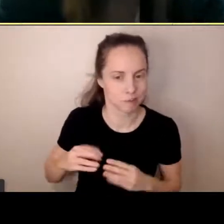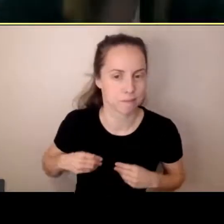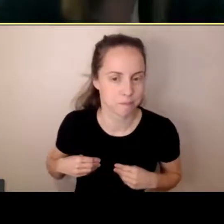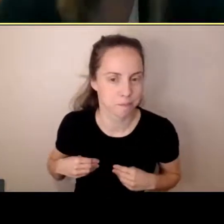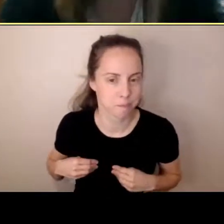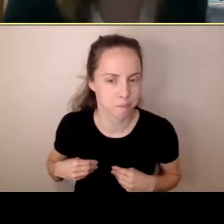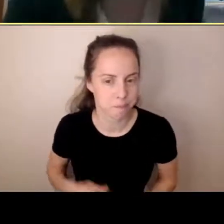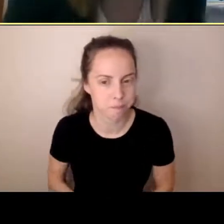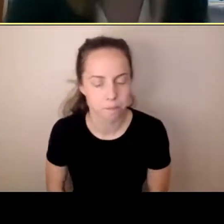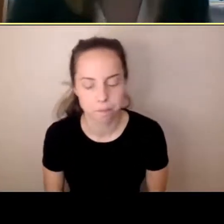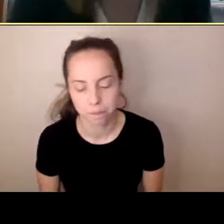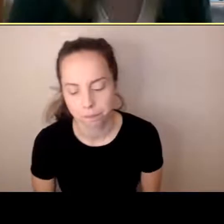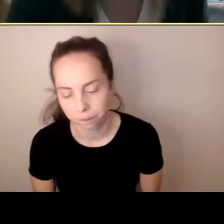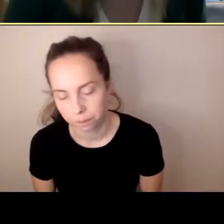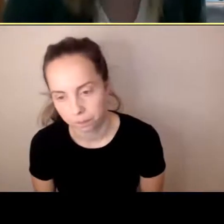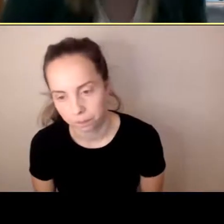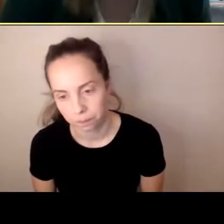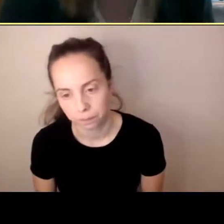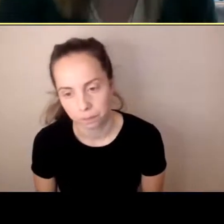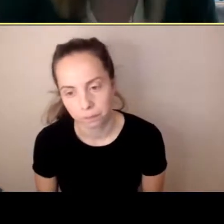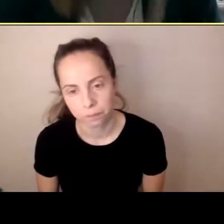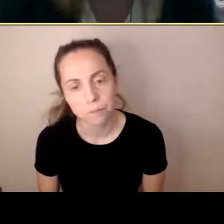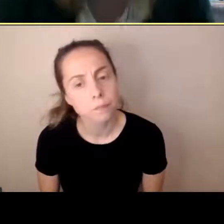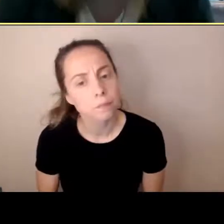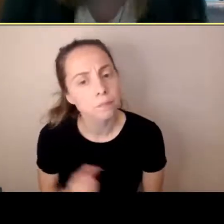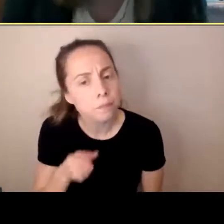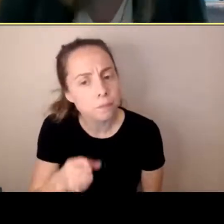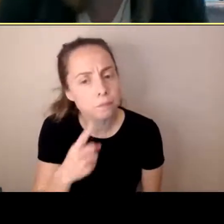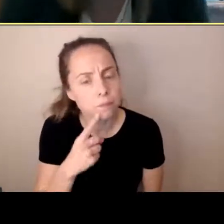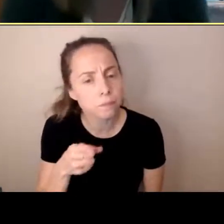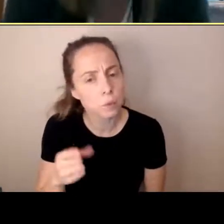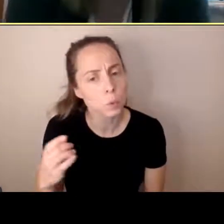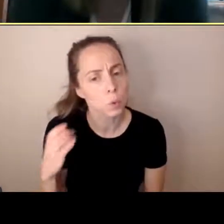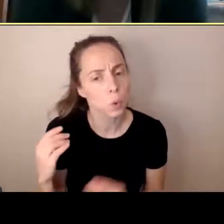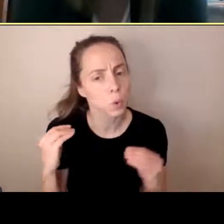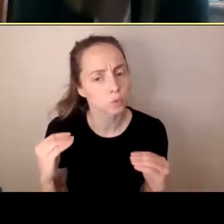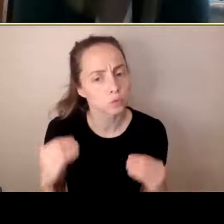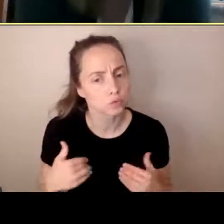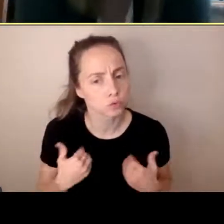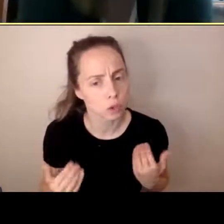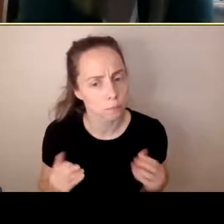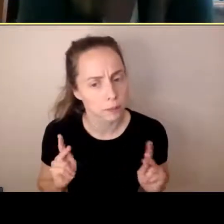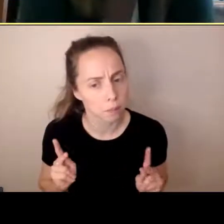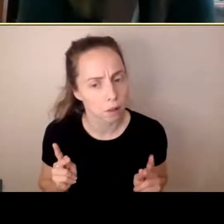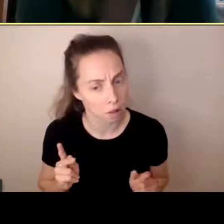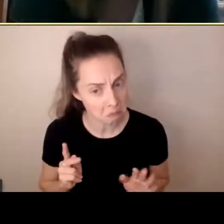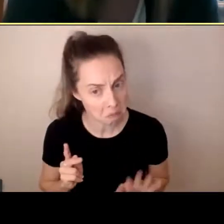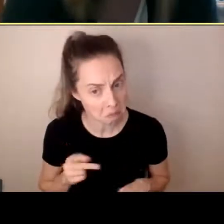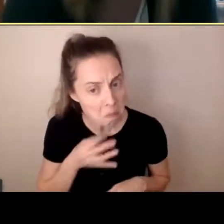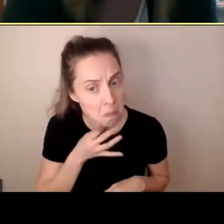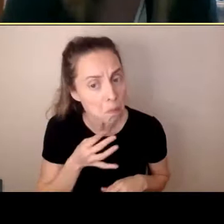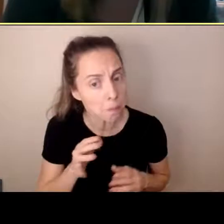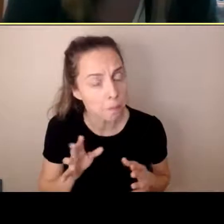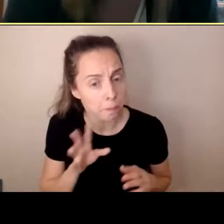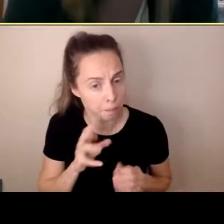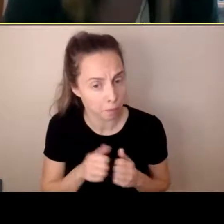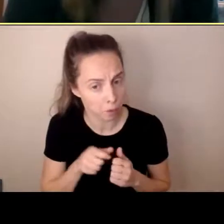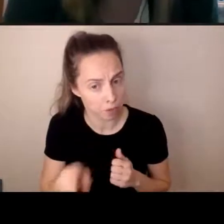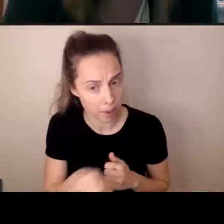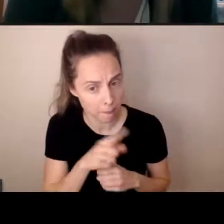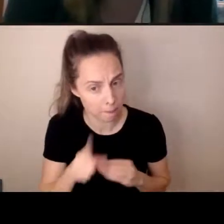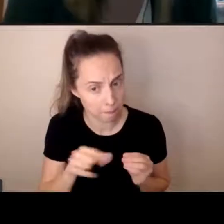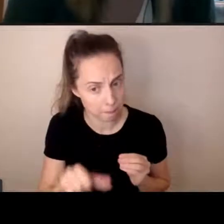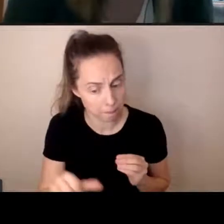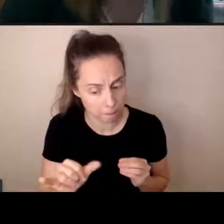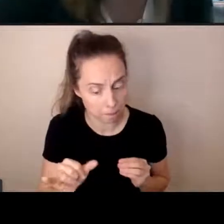Is that something that you had said that you coach younger people? Is that something that you talk to them about too? I